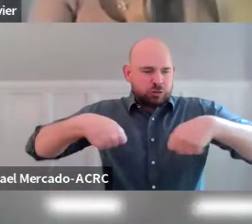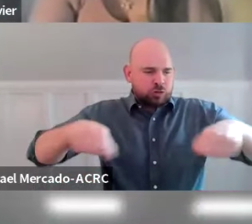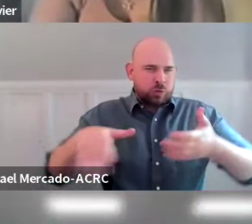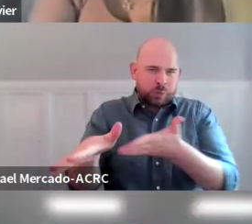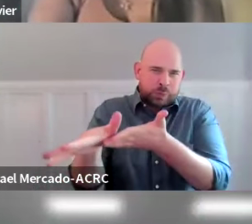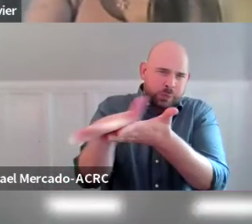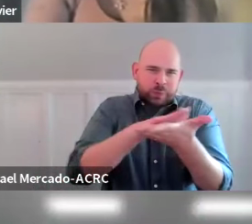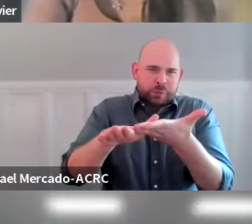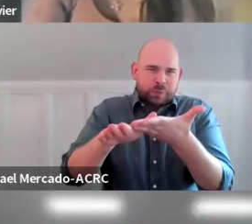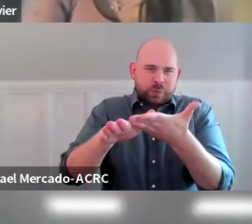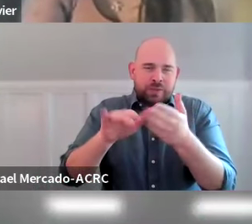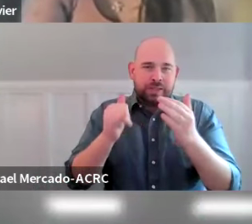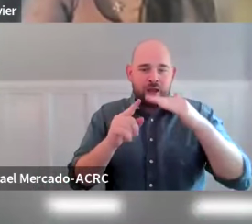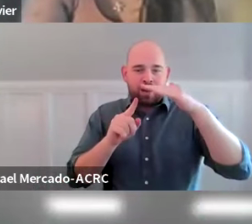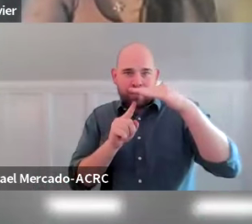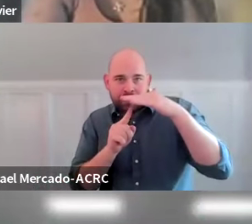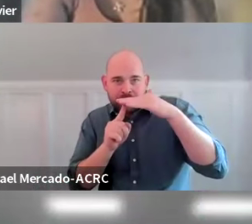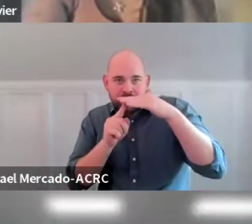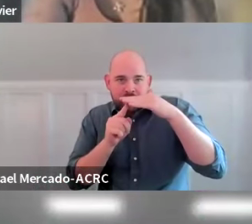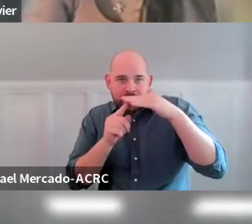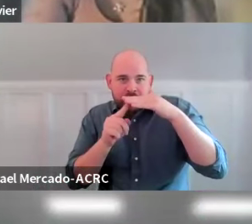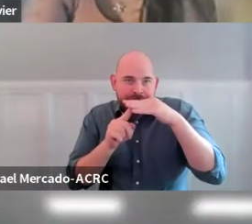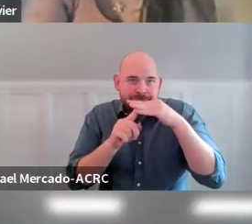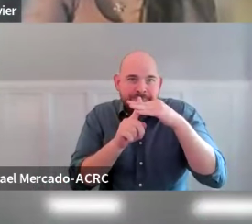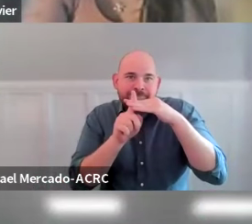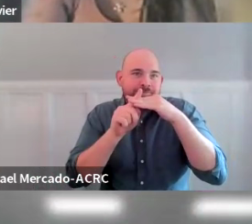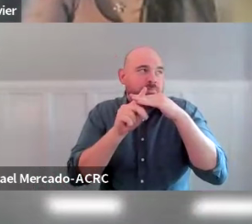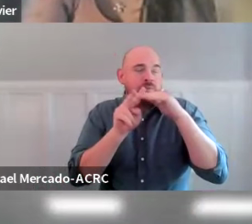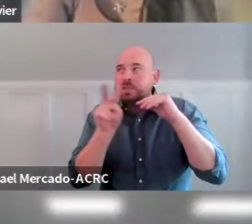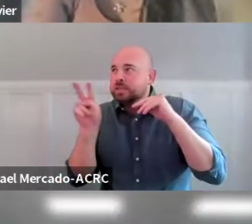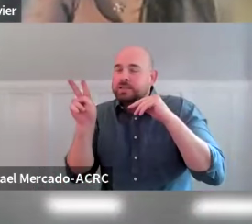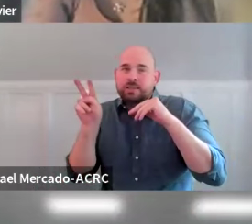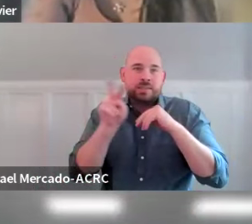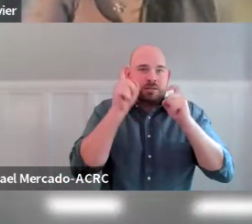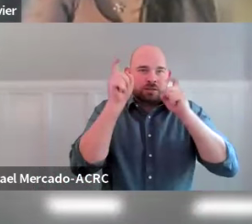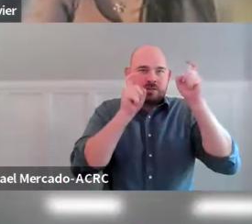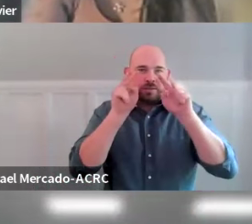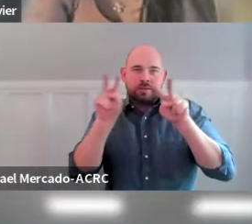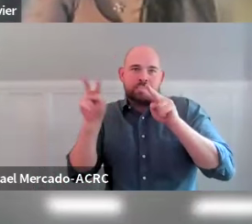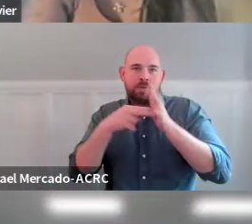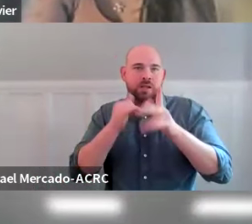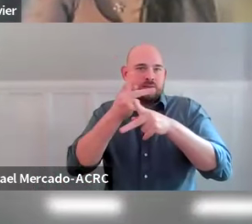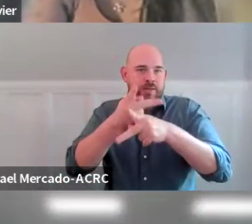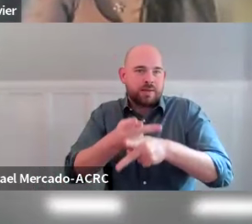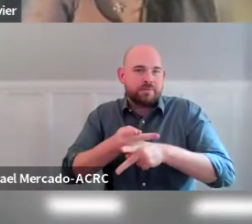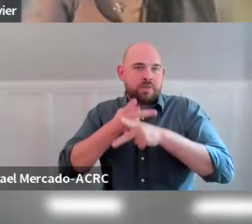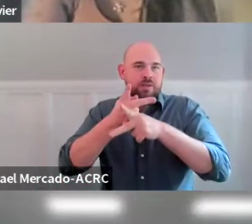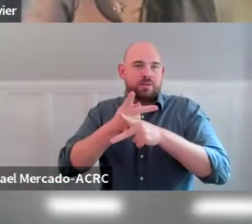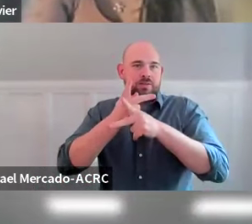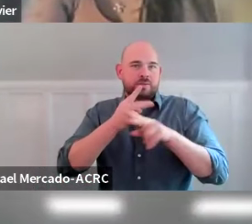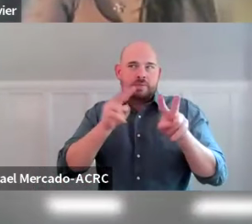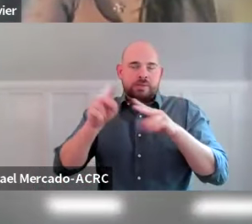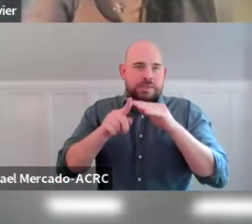about the dandelions and decided to pull them and make it a flat lawn. And then she shows